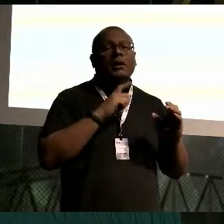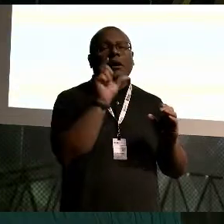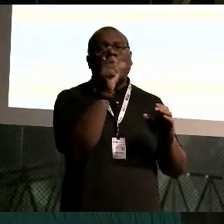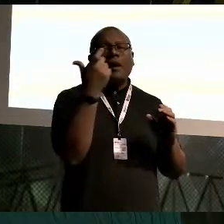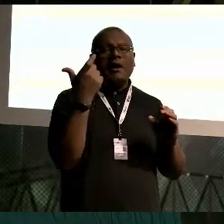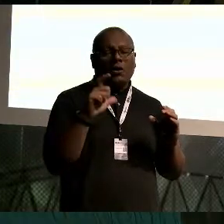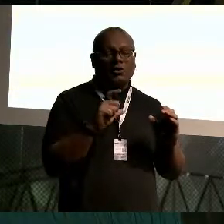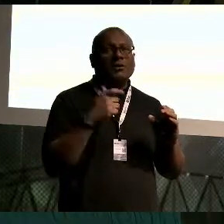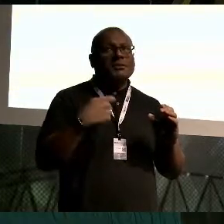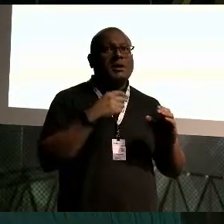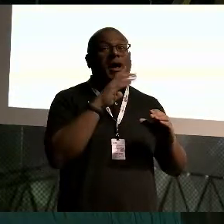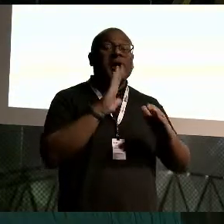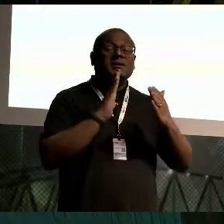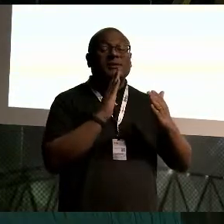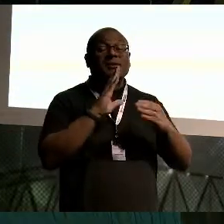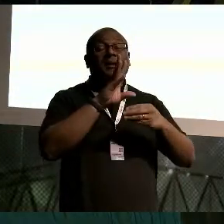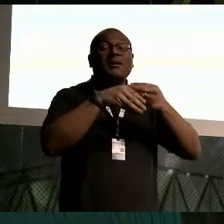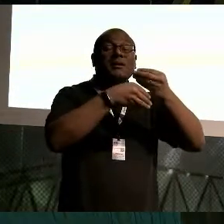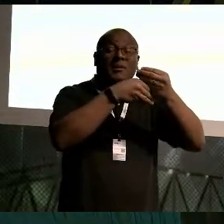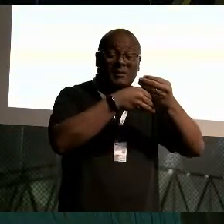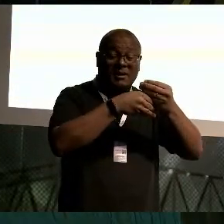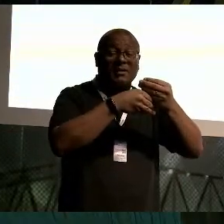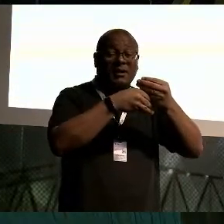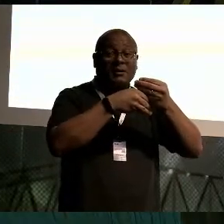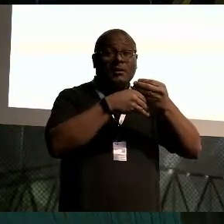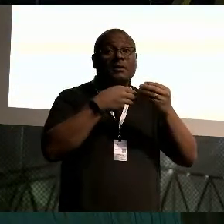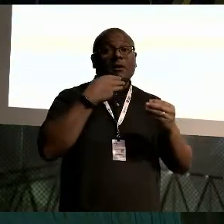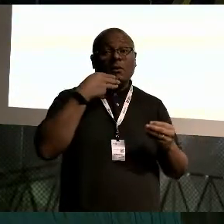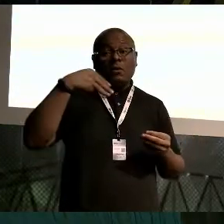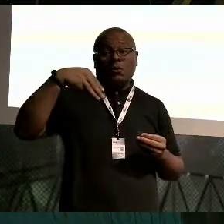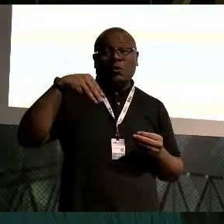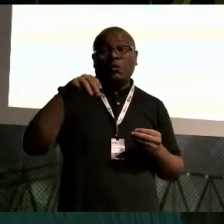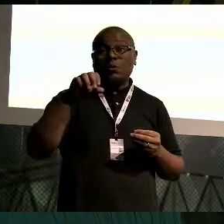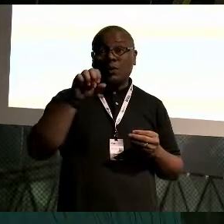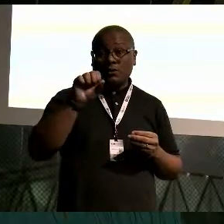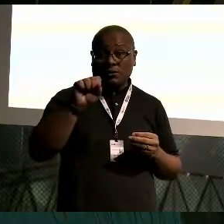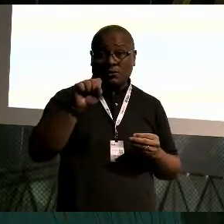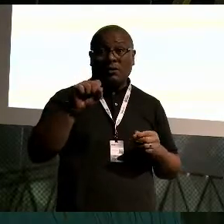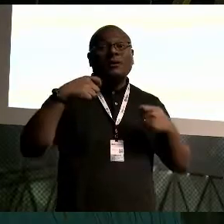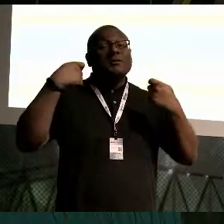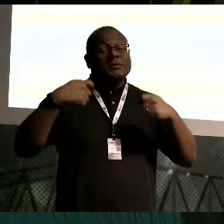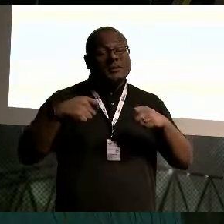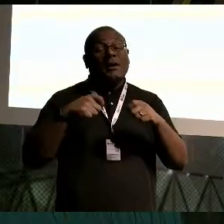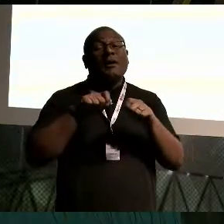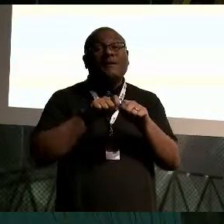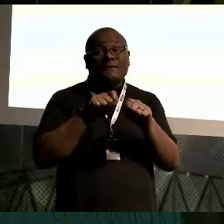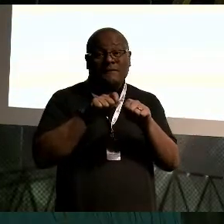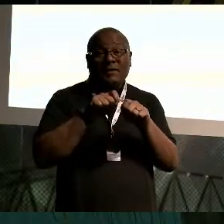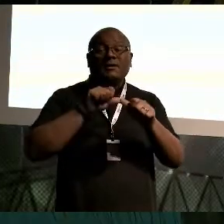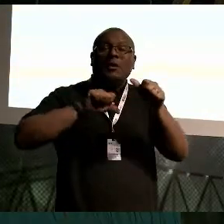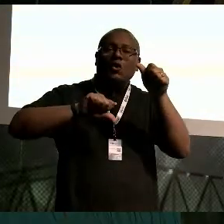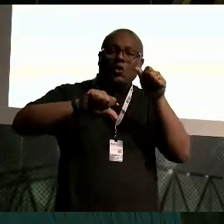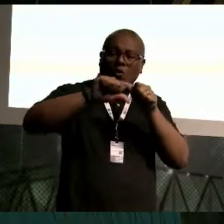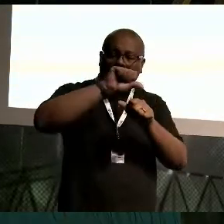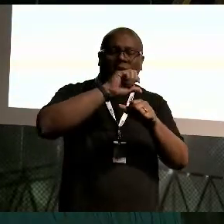to be implemented. Or if a service throws an error, you need to handle that error. So that logic also has to